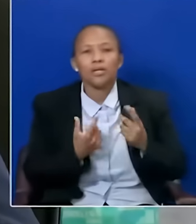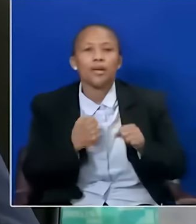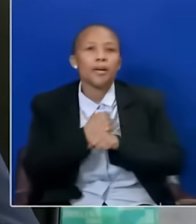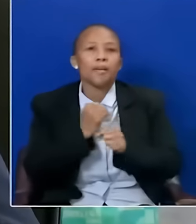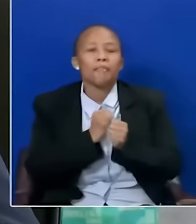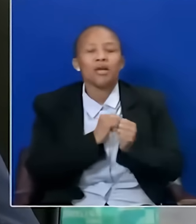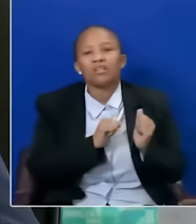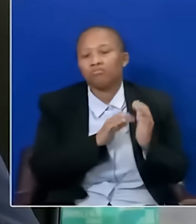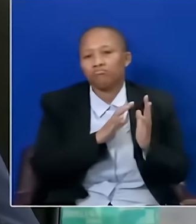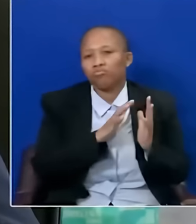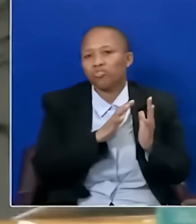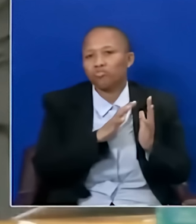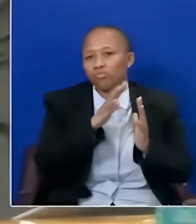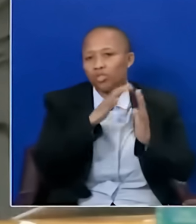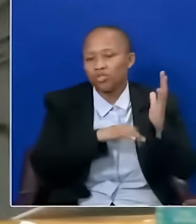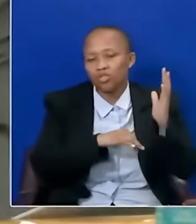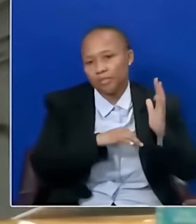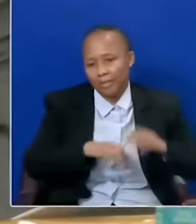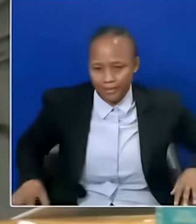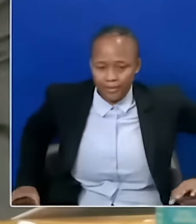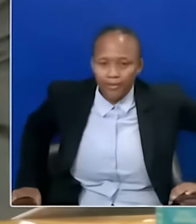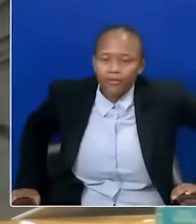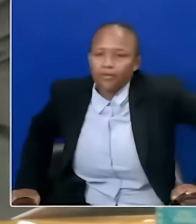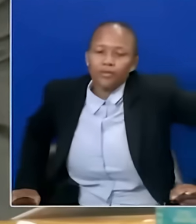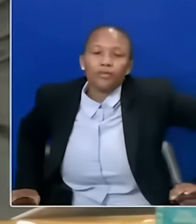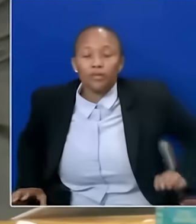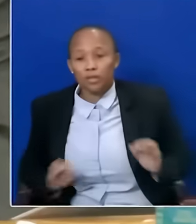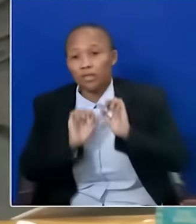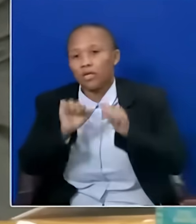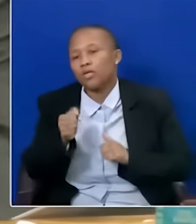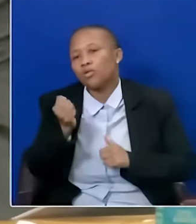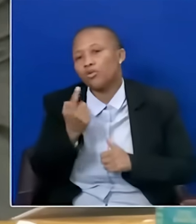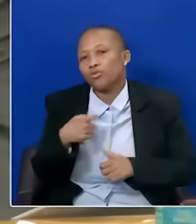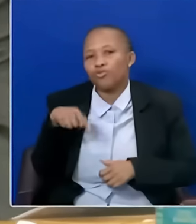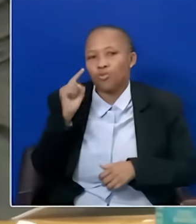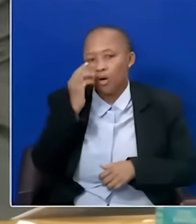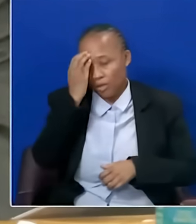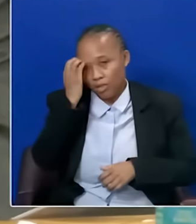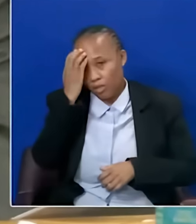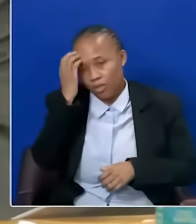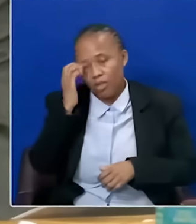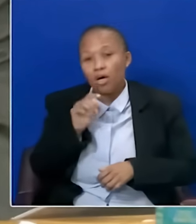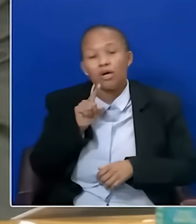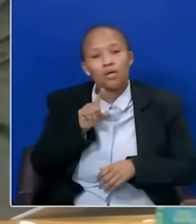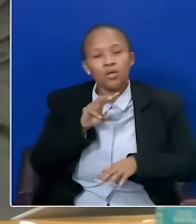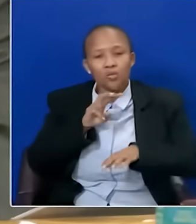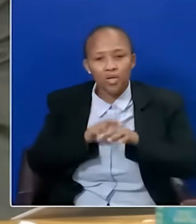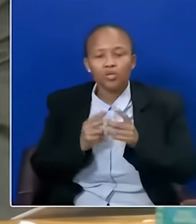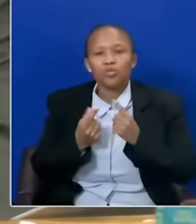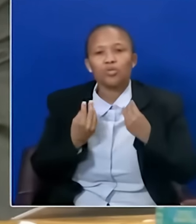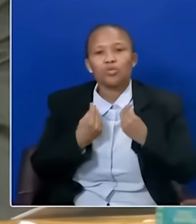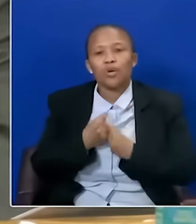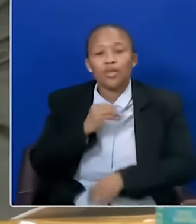You see, I mean, you're right. This is an issue that we need to take up with Captain Mogotwe. But it does seem to me that